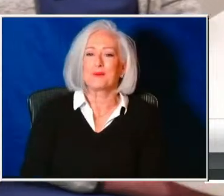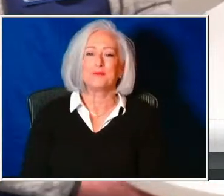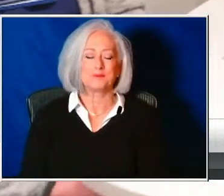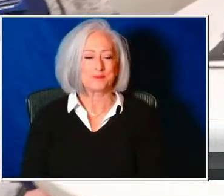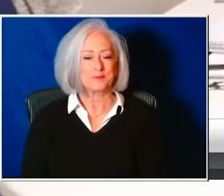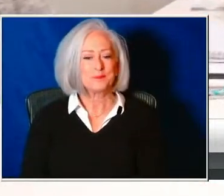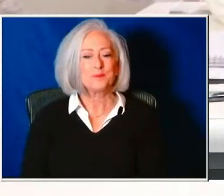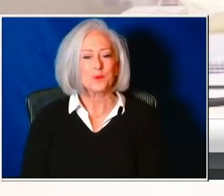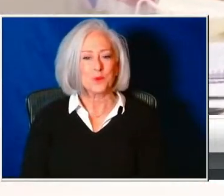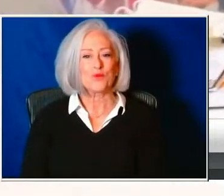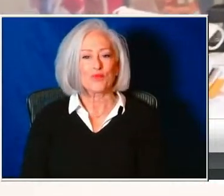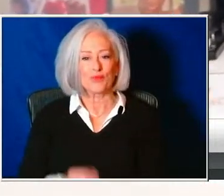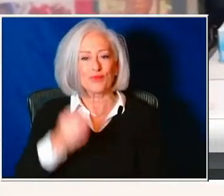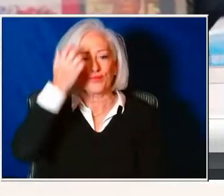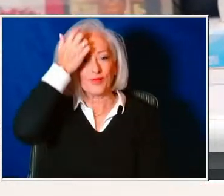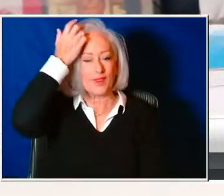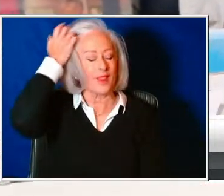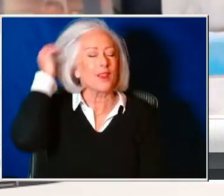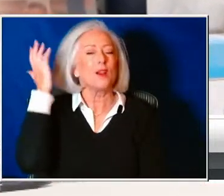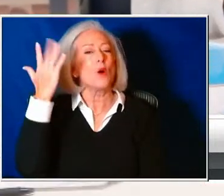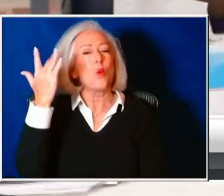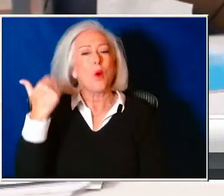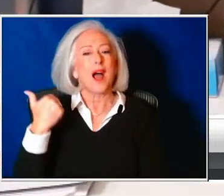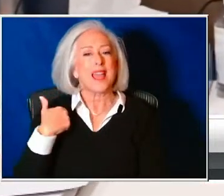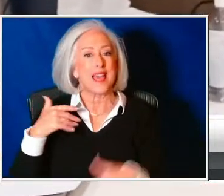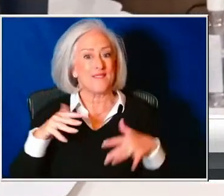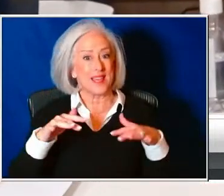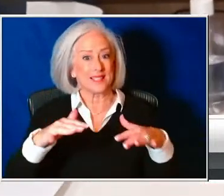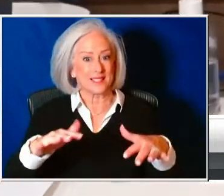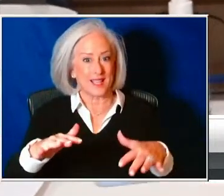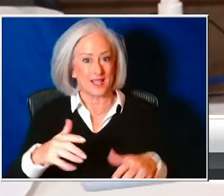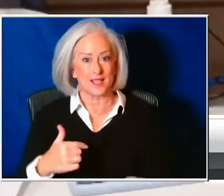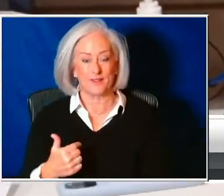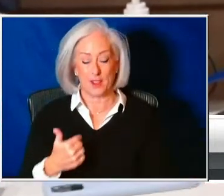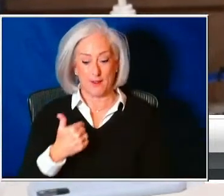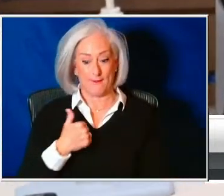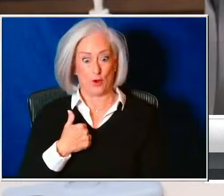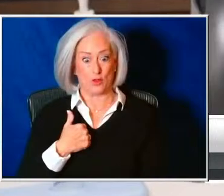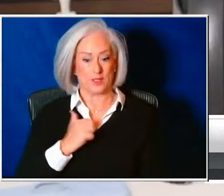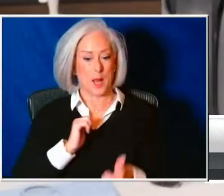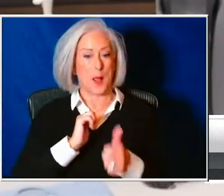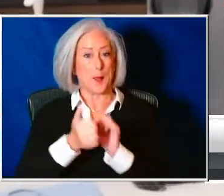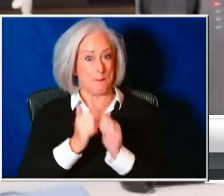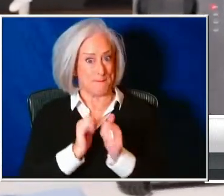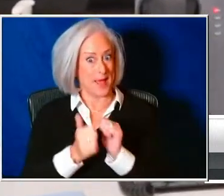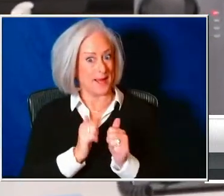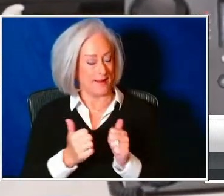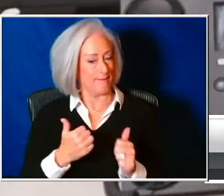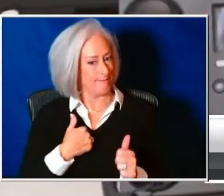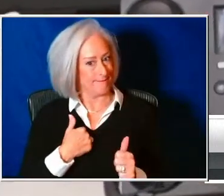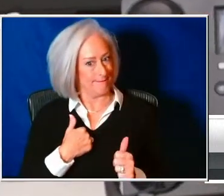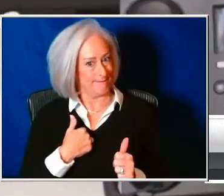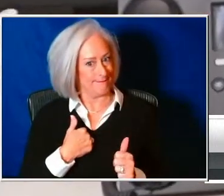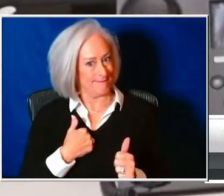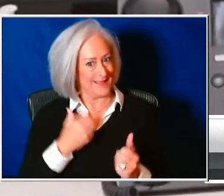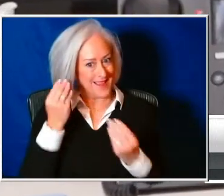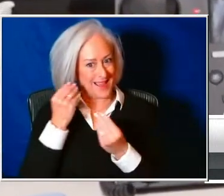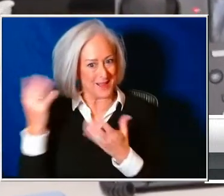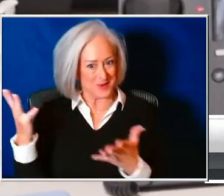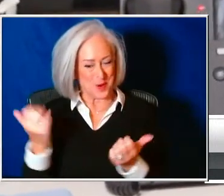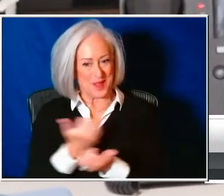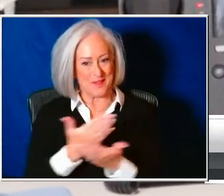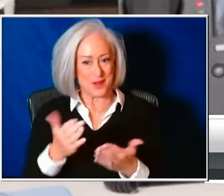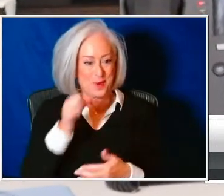Well, I'll tell you why I have anxiety. First of all, I'm very competitive, and as I mentioned before to everybody in the newsroom, and even yesterday when